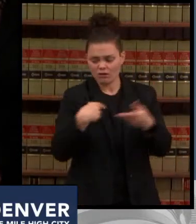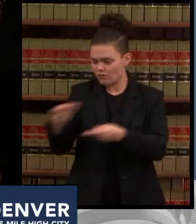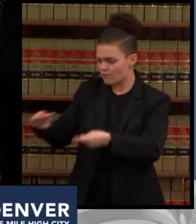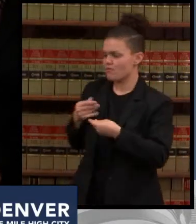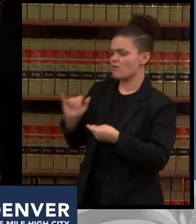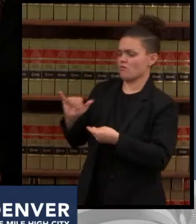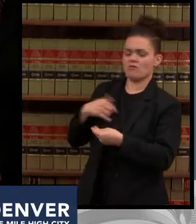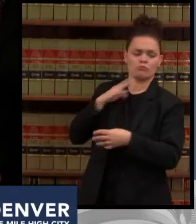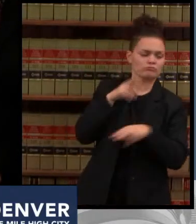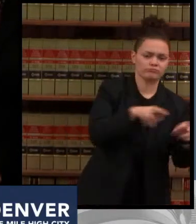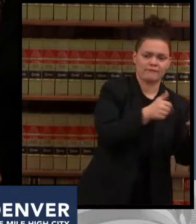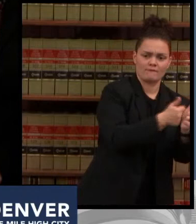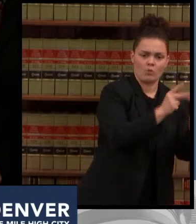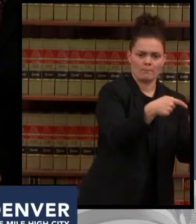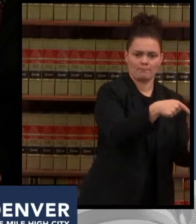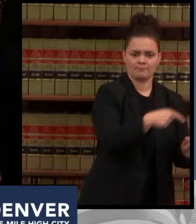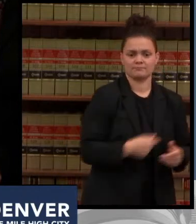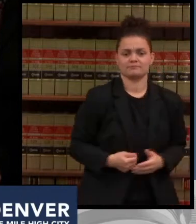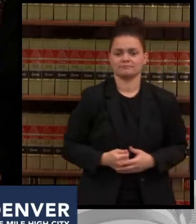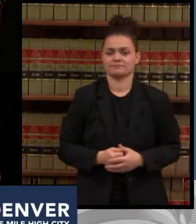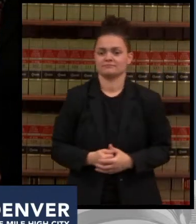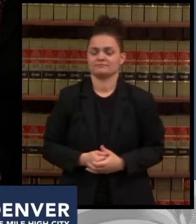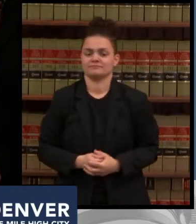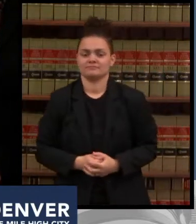Marshall? Thanks. There's no eloquent way for me to